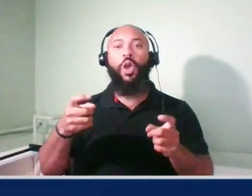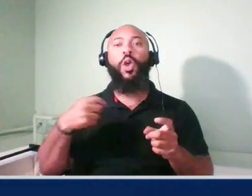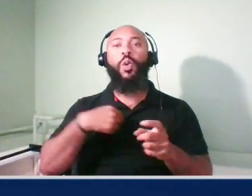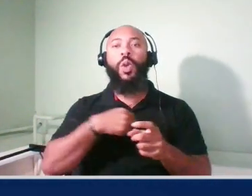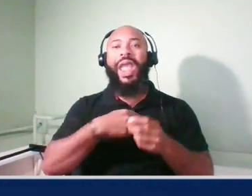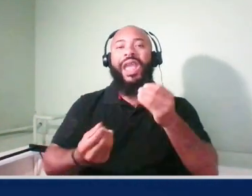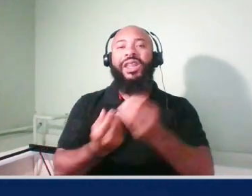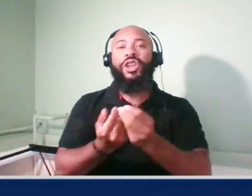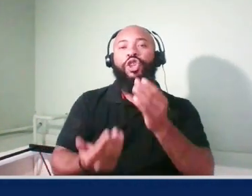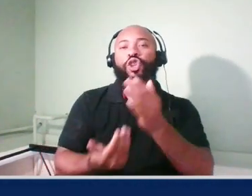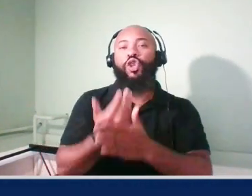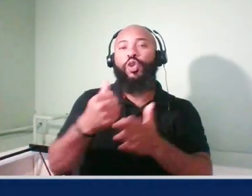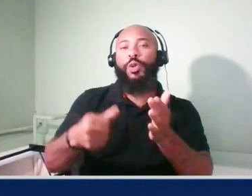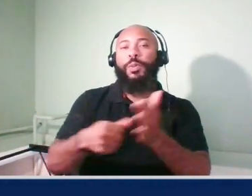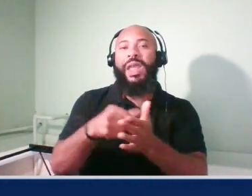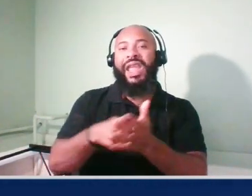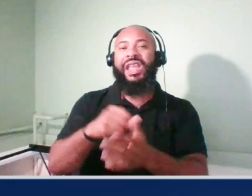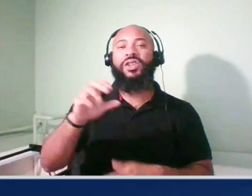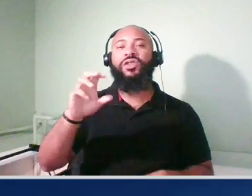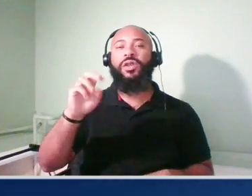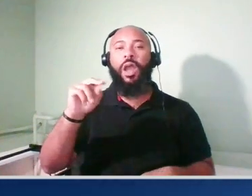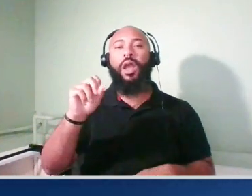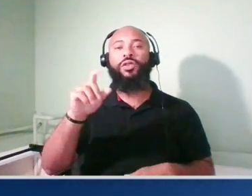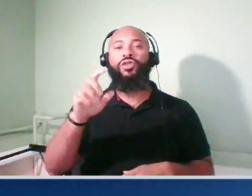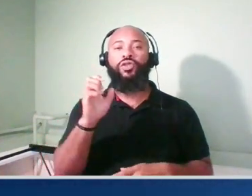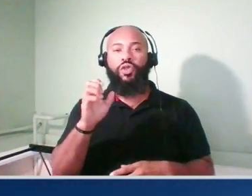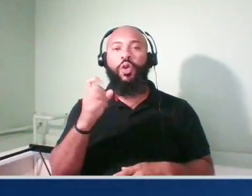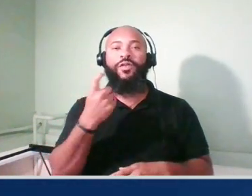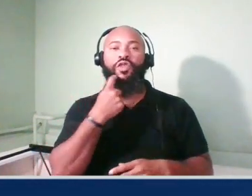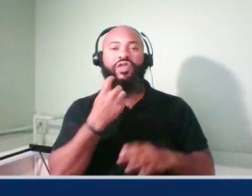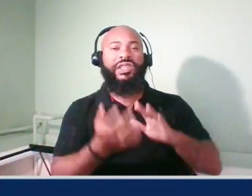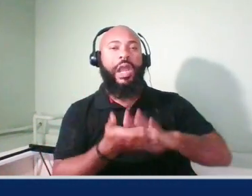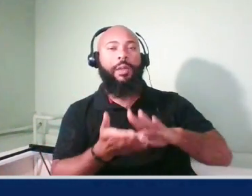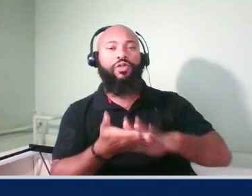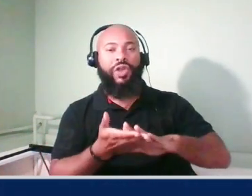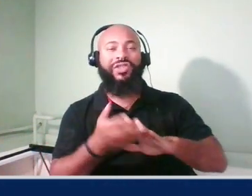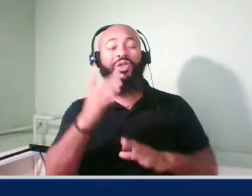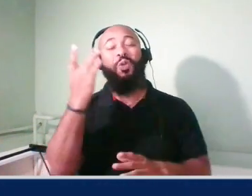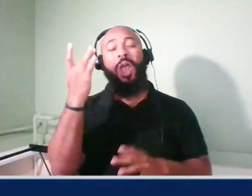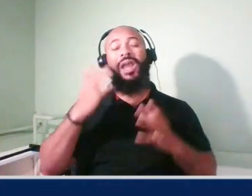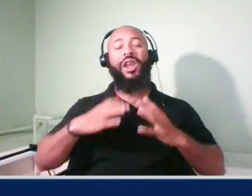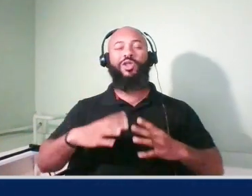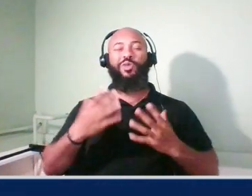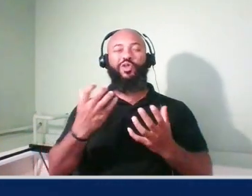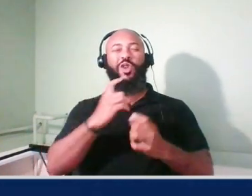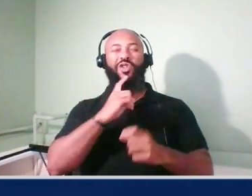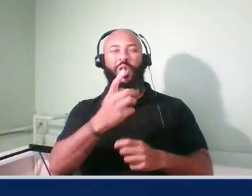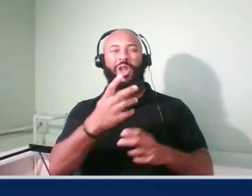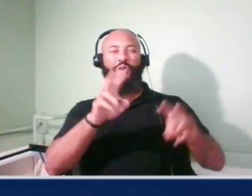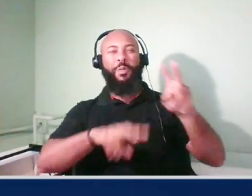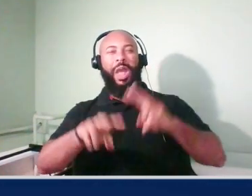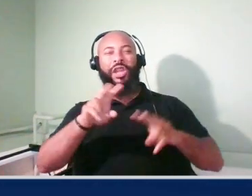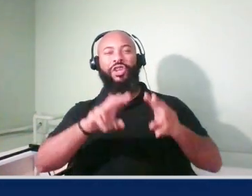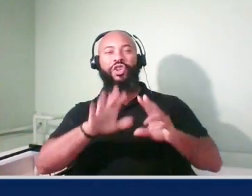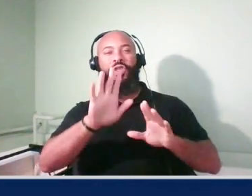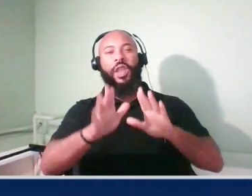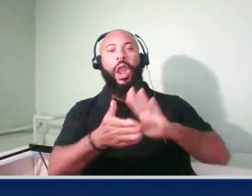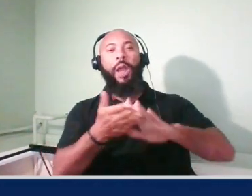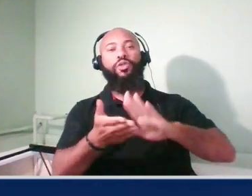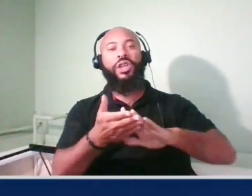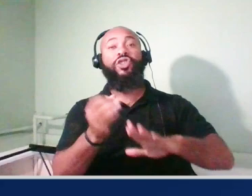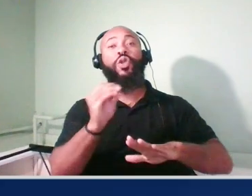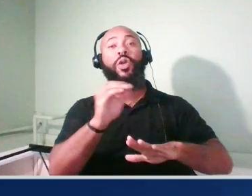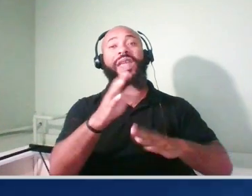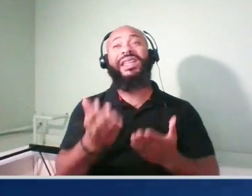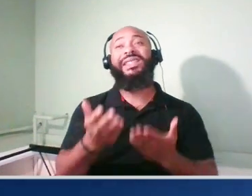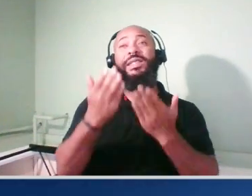recent operations. Oh, okay. Right? Because customers really want a way to monitor the operations first to begin with, so right, that they can submit additional